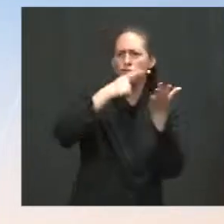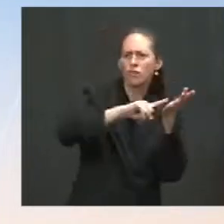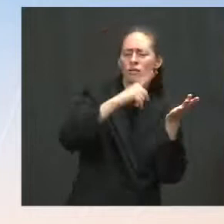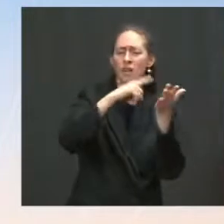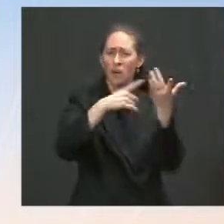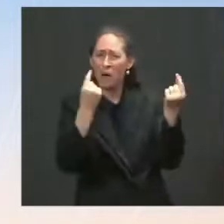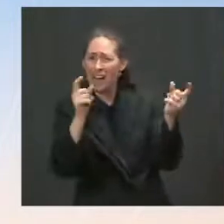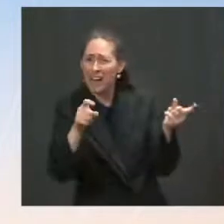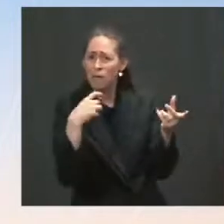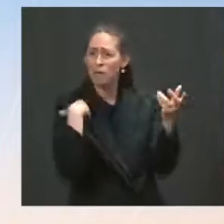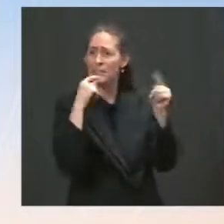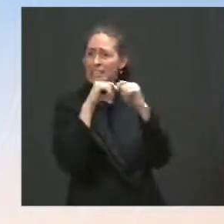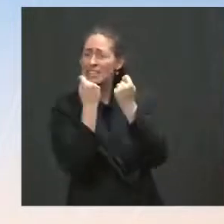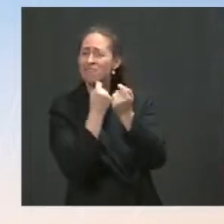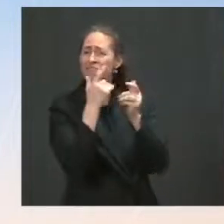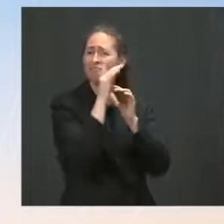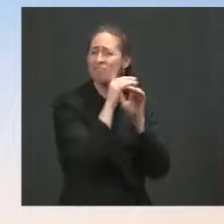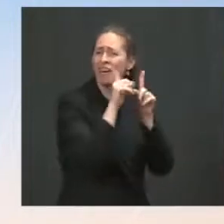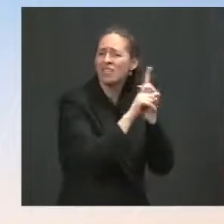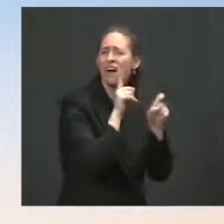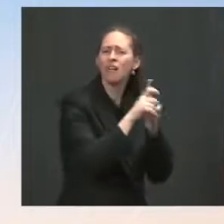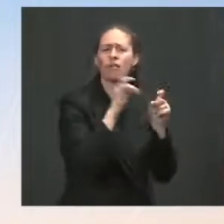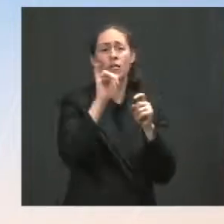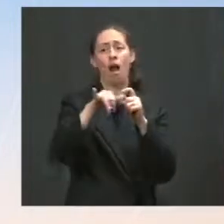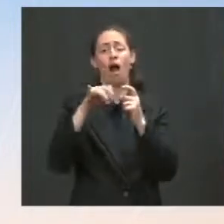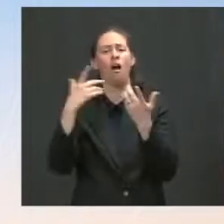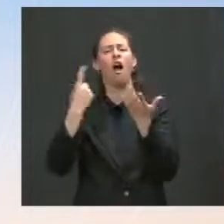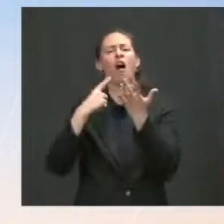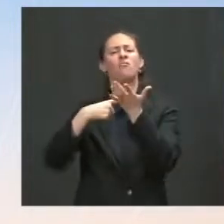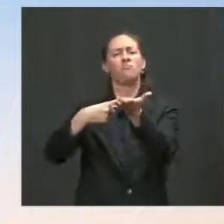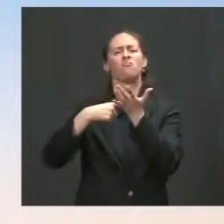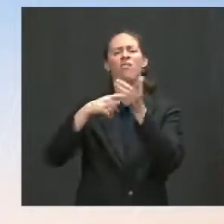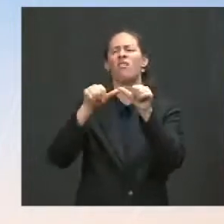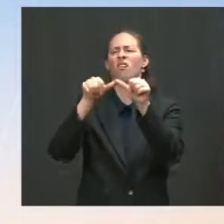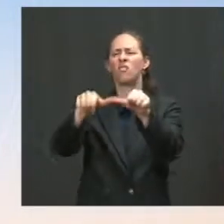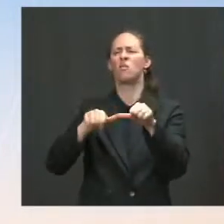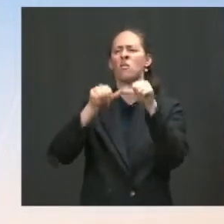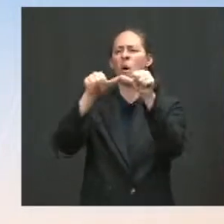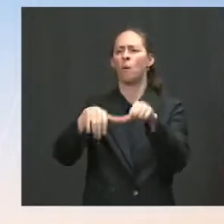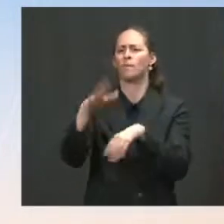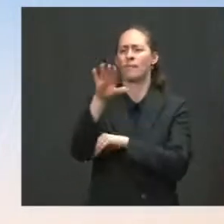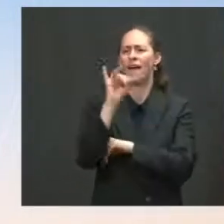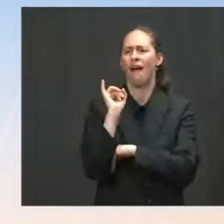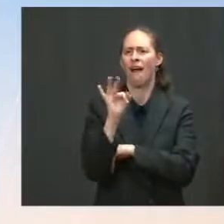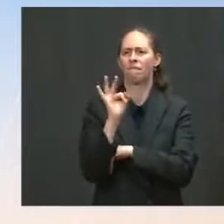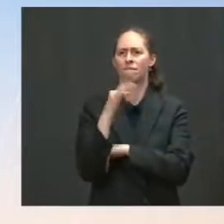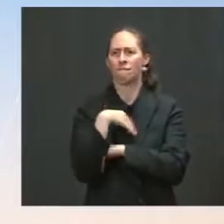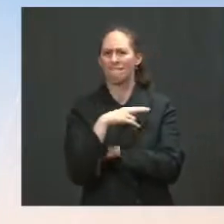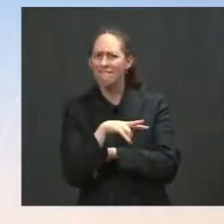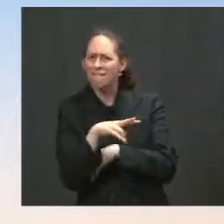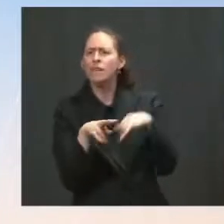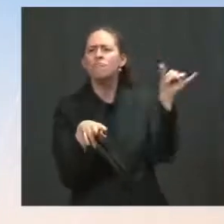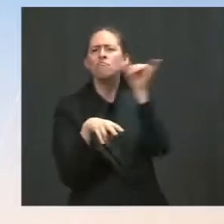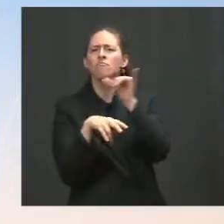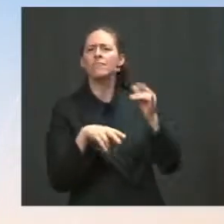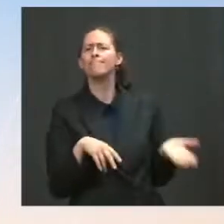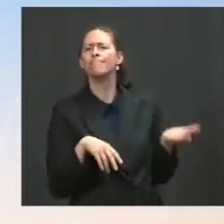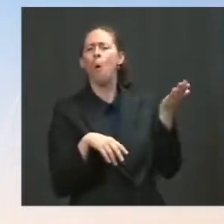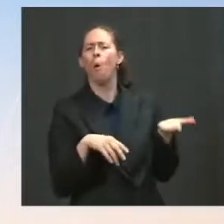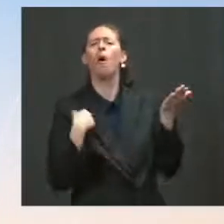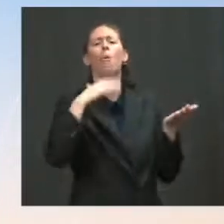ongoing. It doesn't mean we aren't going to call out when we think there's more steps that can be taken, but that's an ongoing process, and we're hopeful